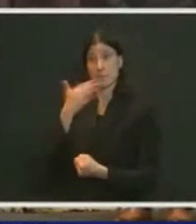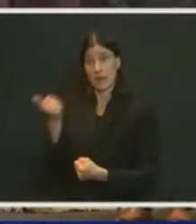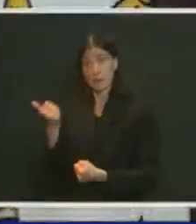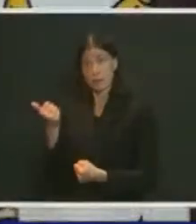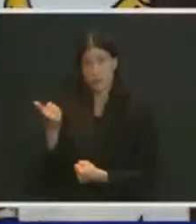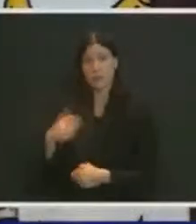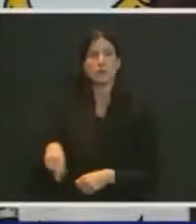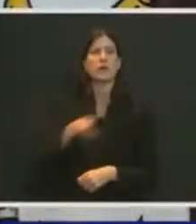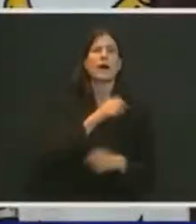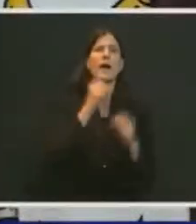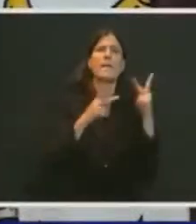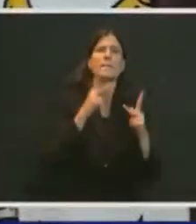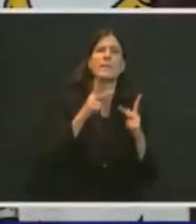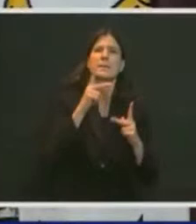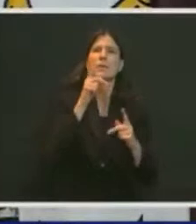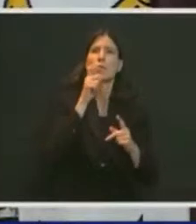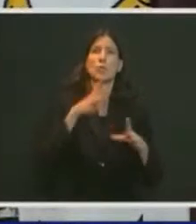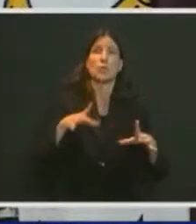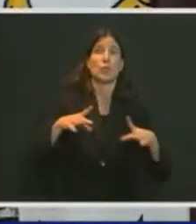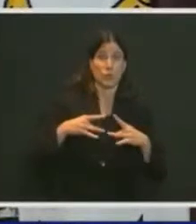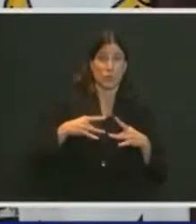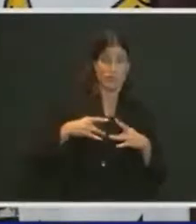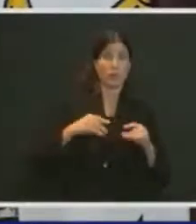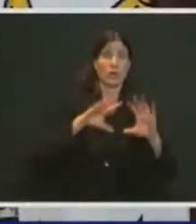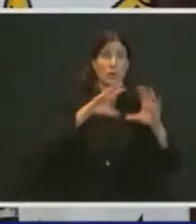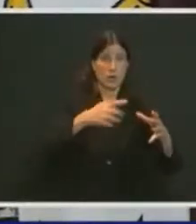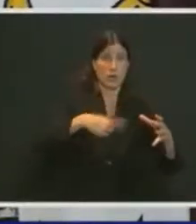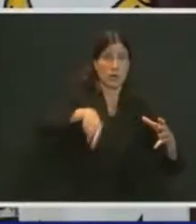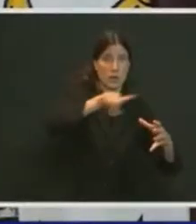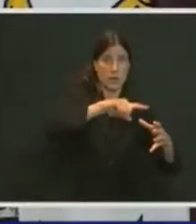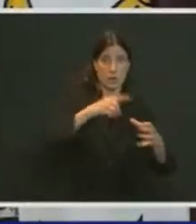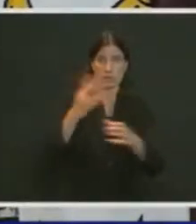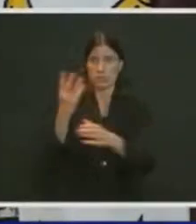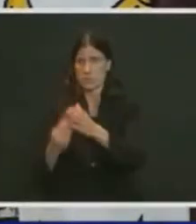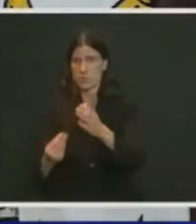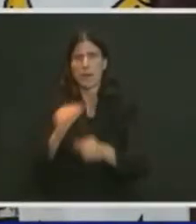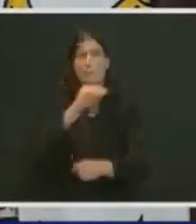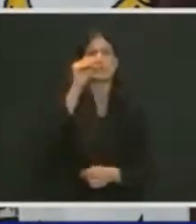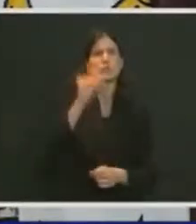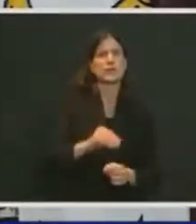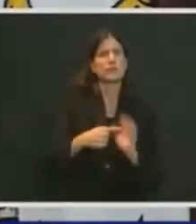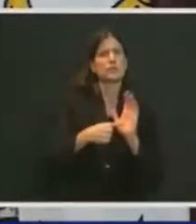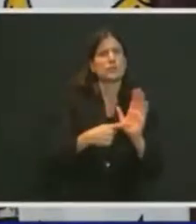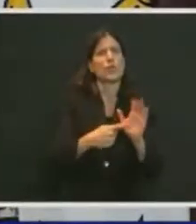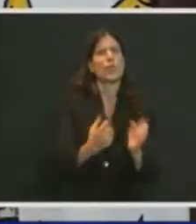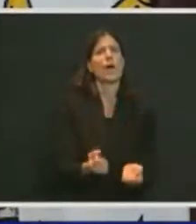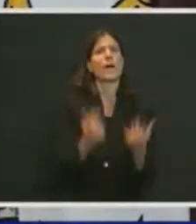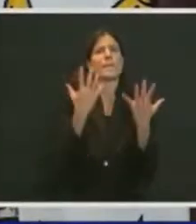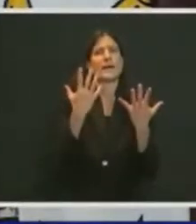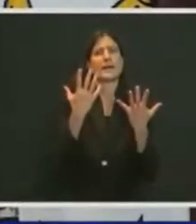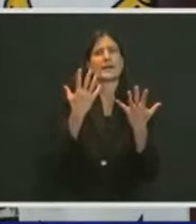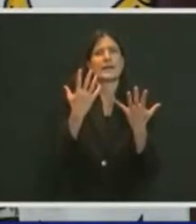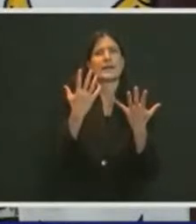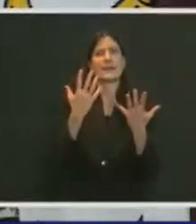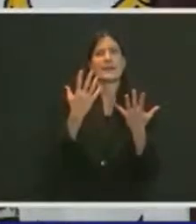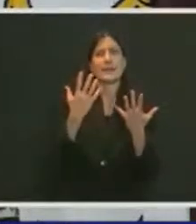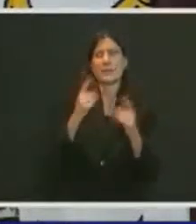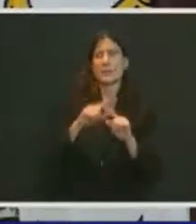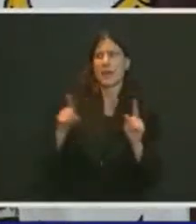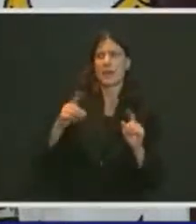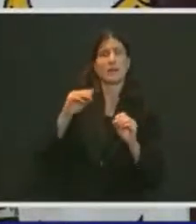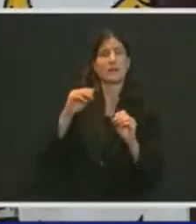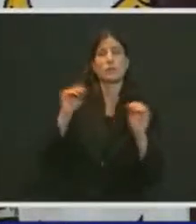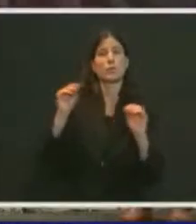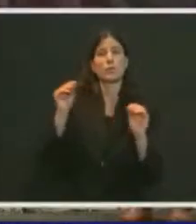have any real handle yet on asymptomatic infections and carriers, how are we determining that? How